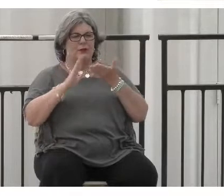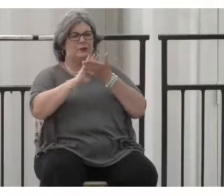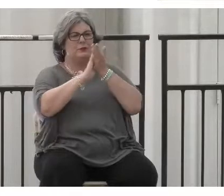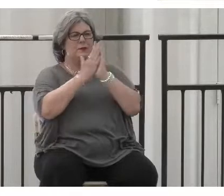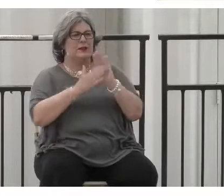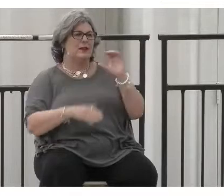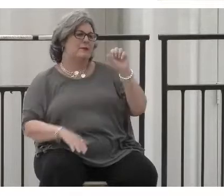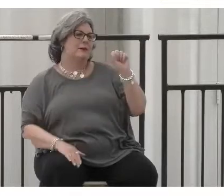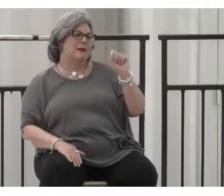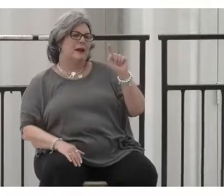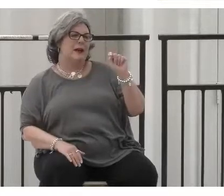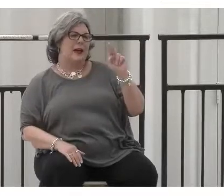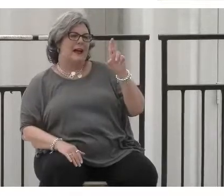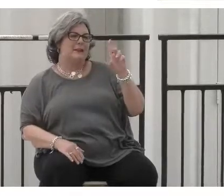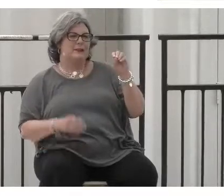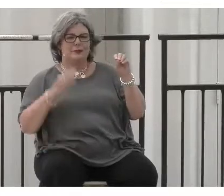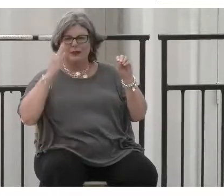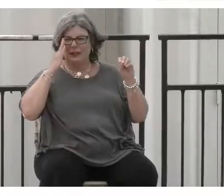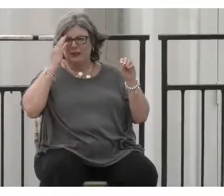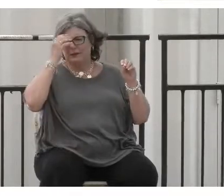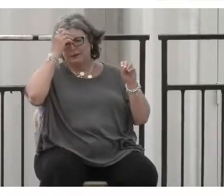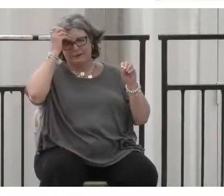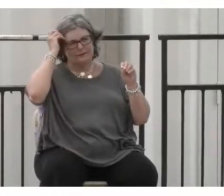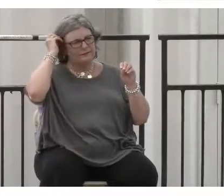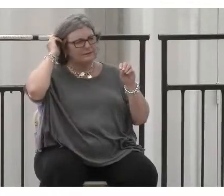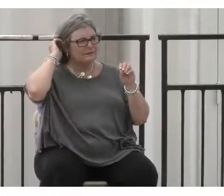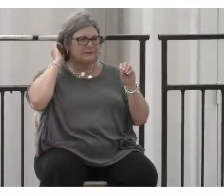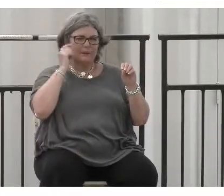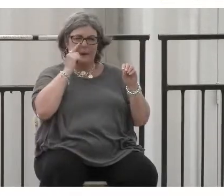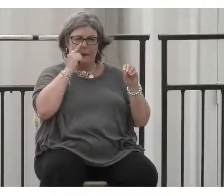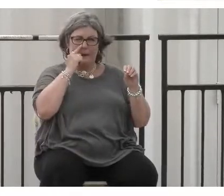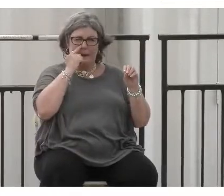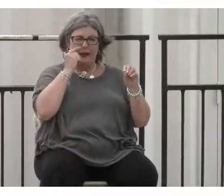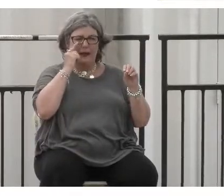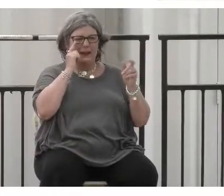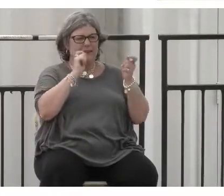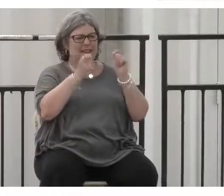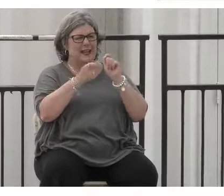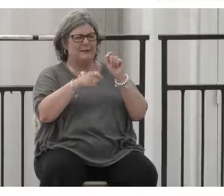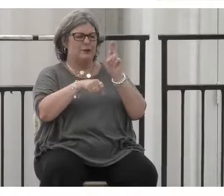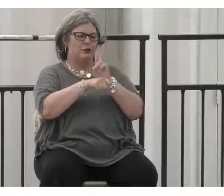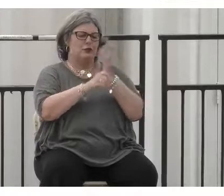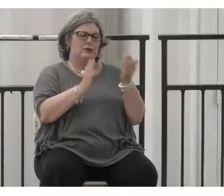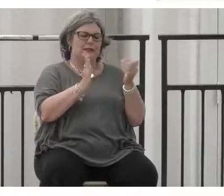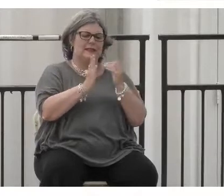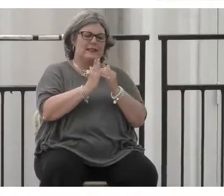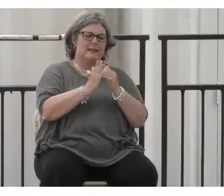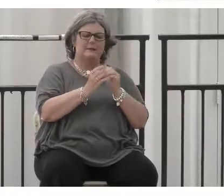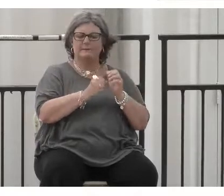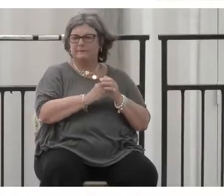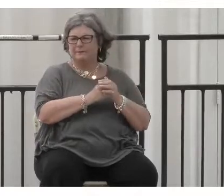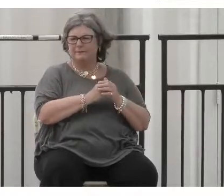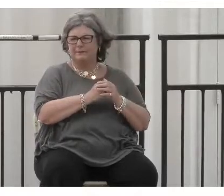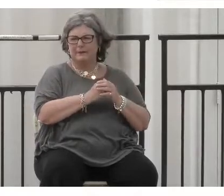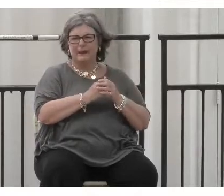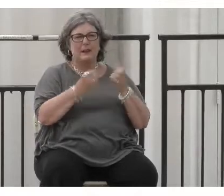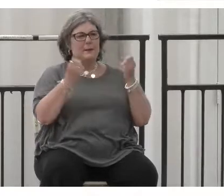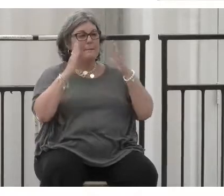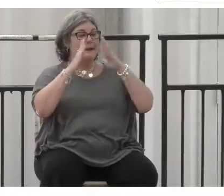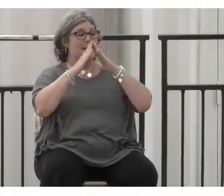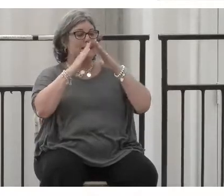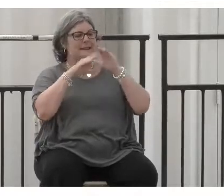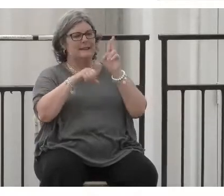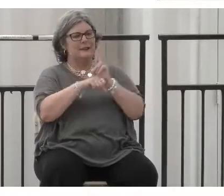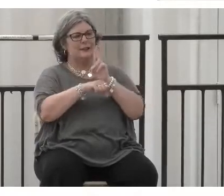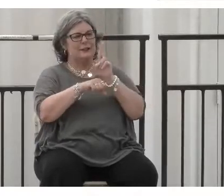and introduced to the students the notion of adaptive reuse, which is, it's very common in many cities, but